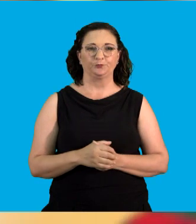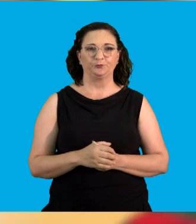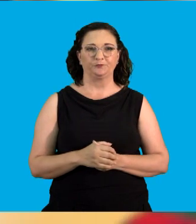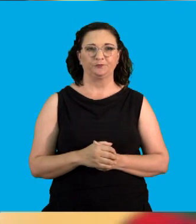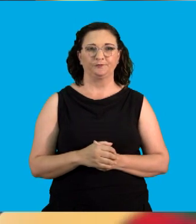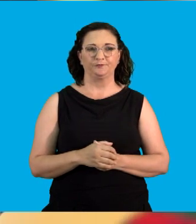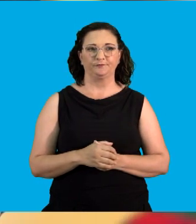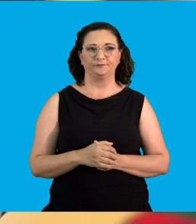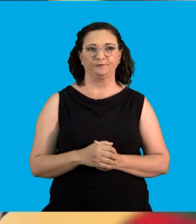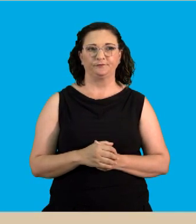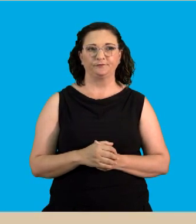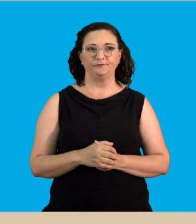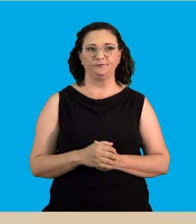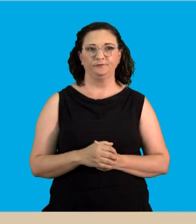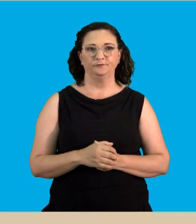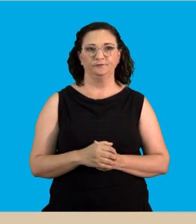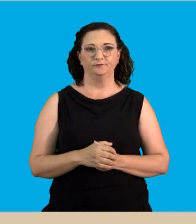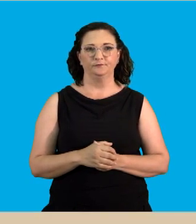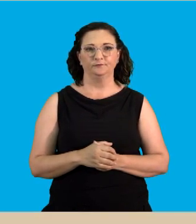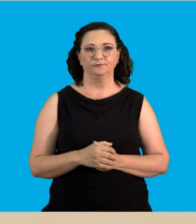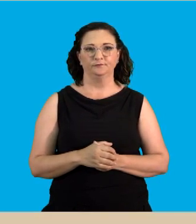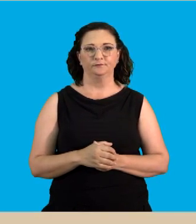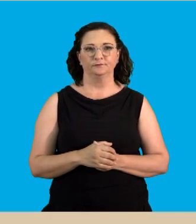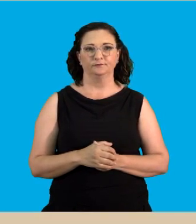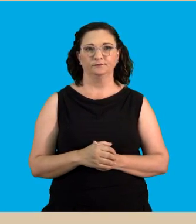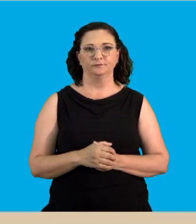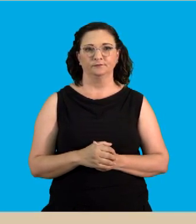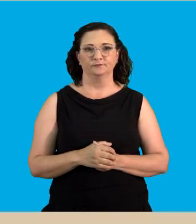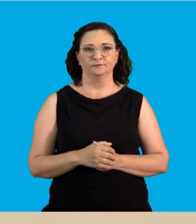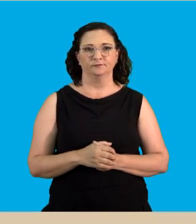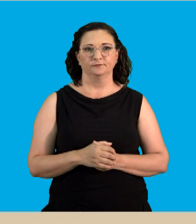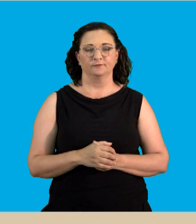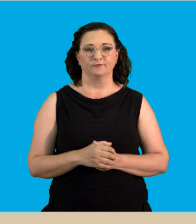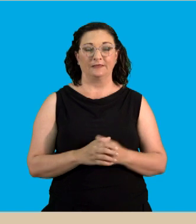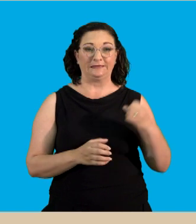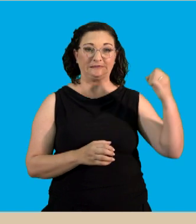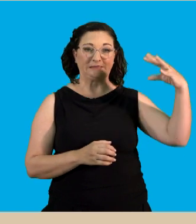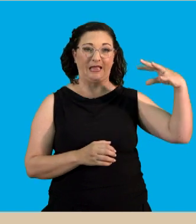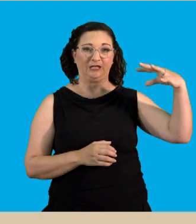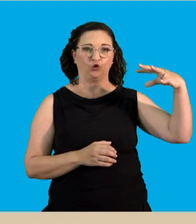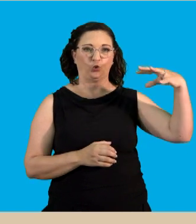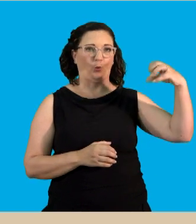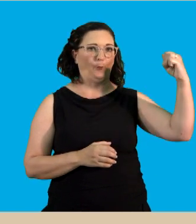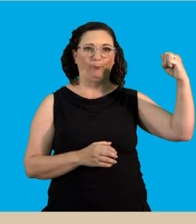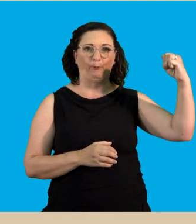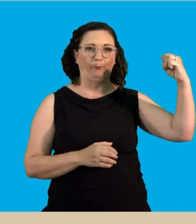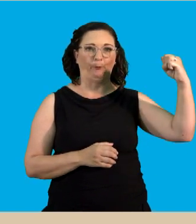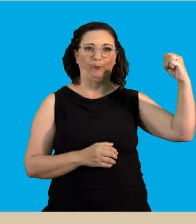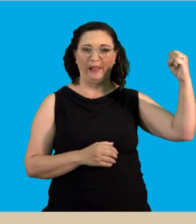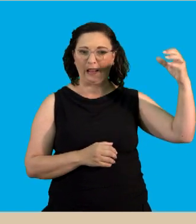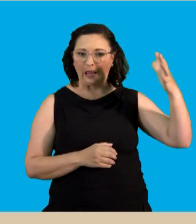2. Question number 2 says to us, if the sun stopped giving off light and